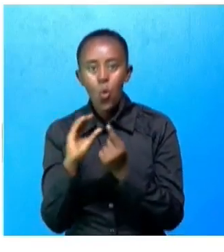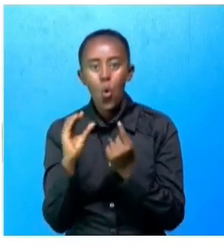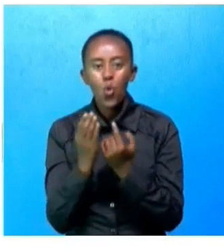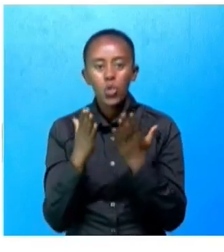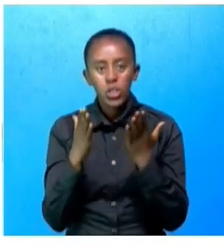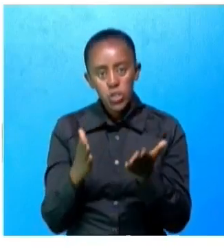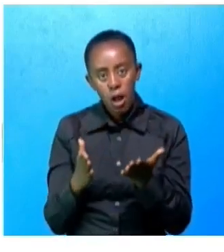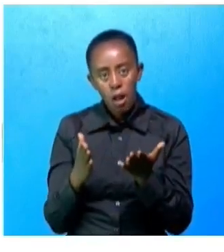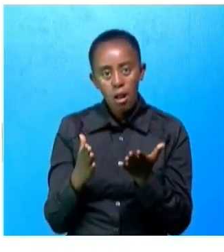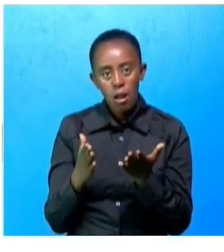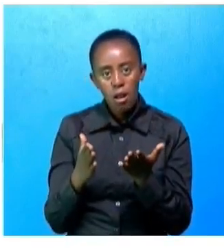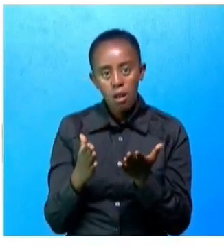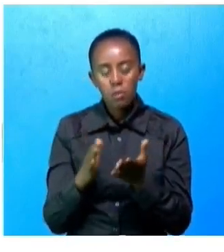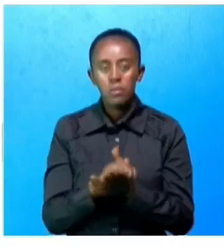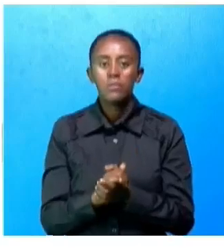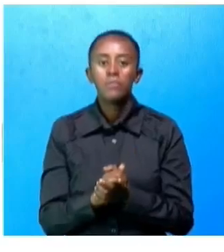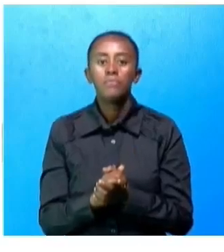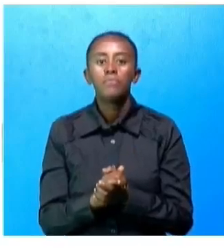Conditionals.